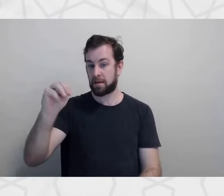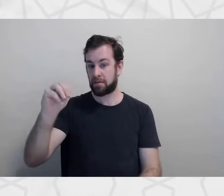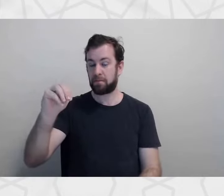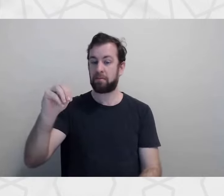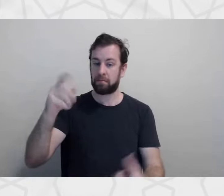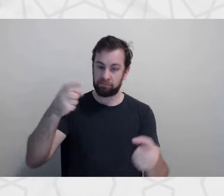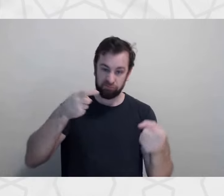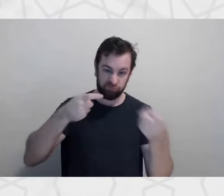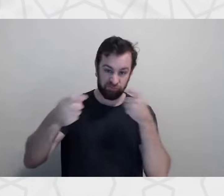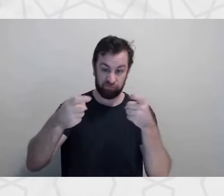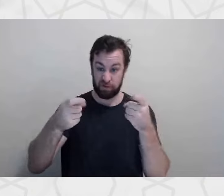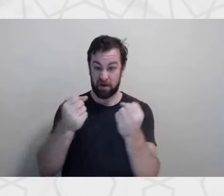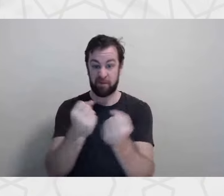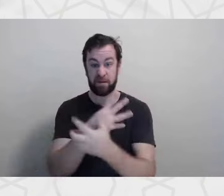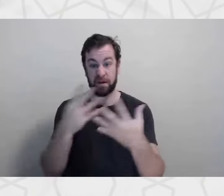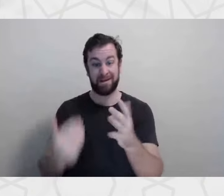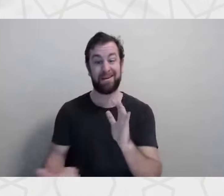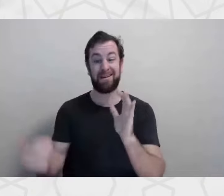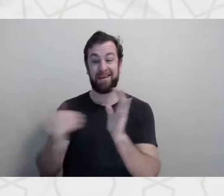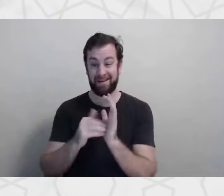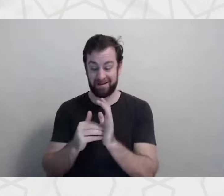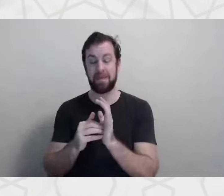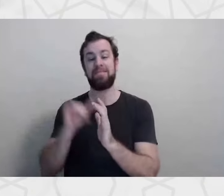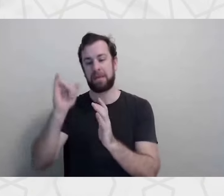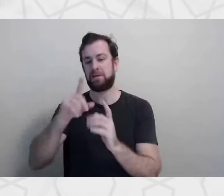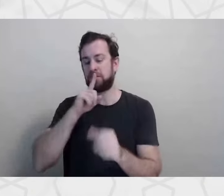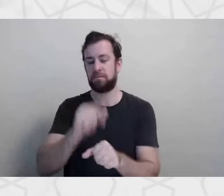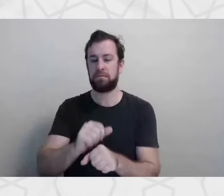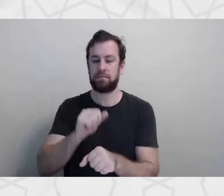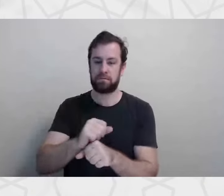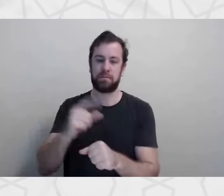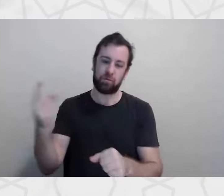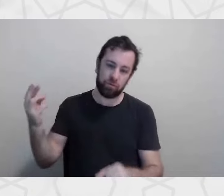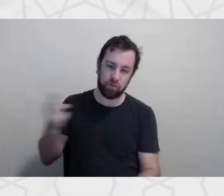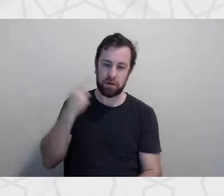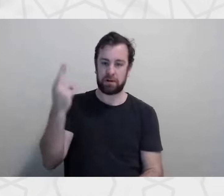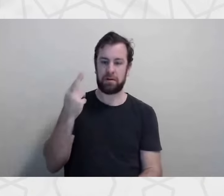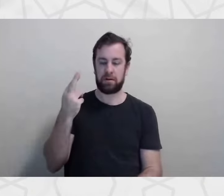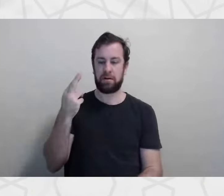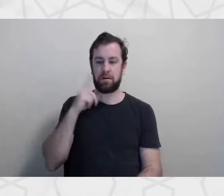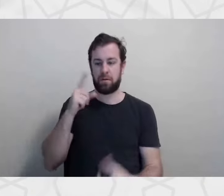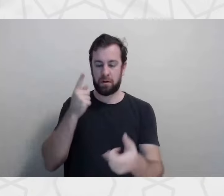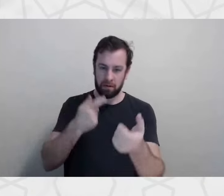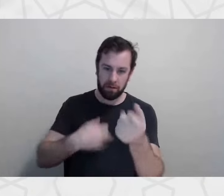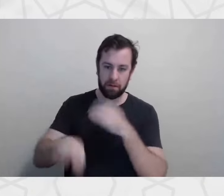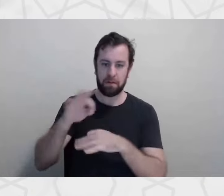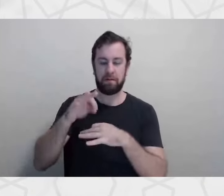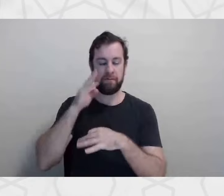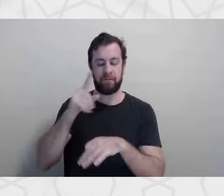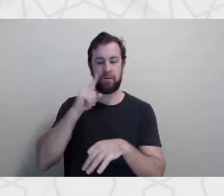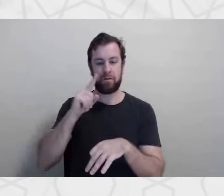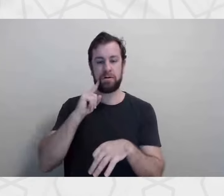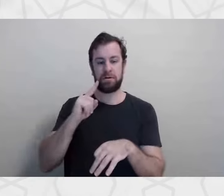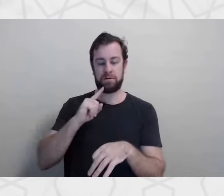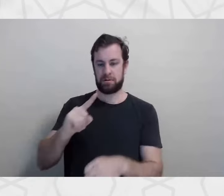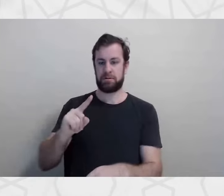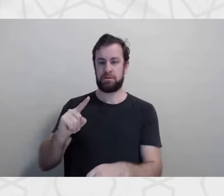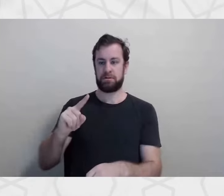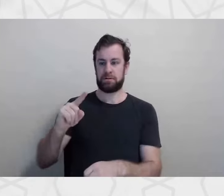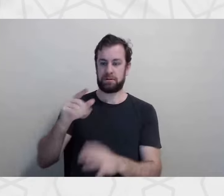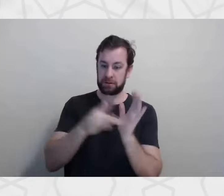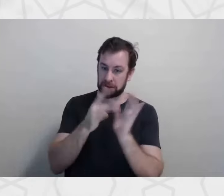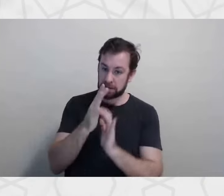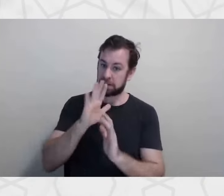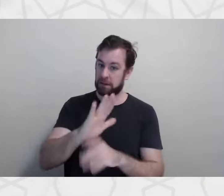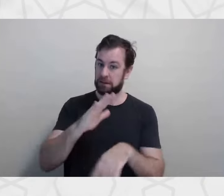back over. And this is what we see today in the place of the teachings of Isa alayhi salam, who was a